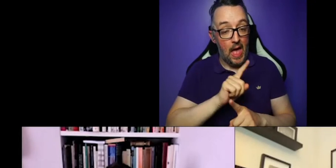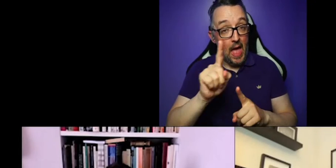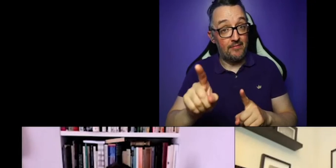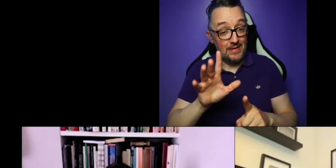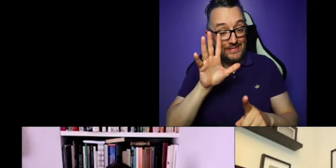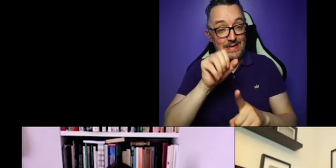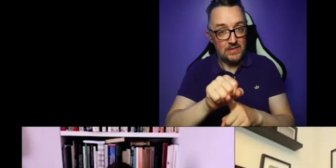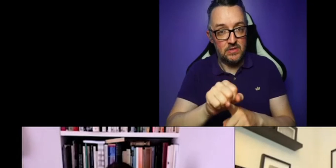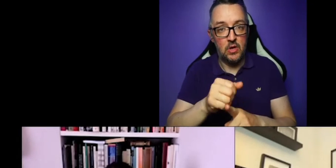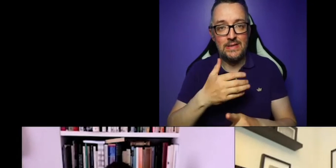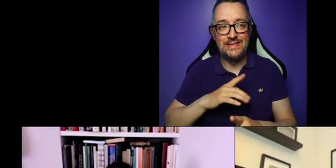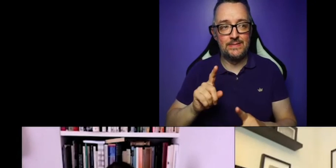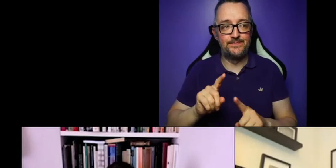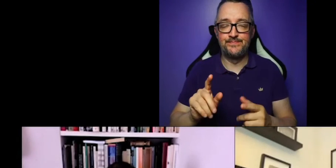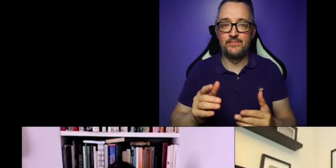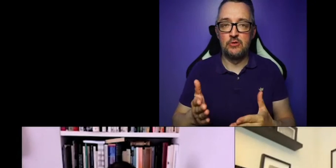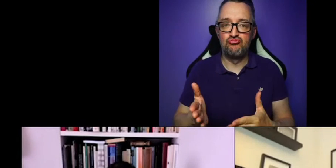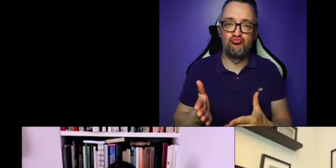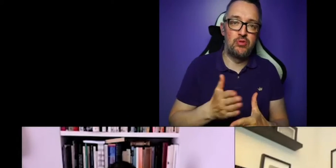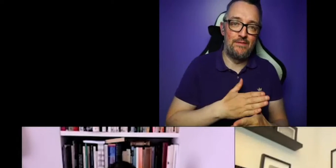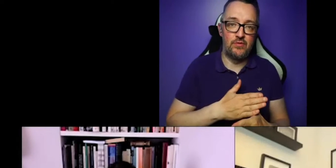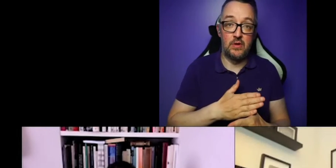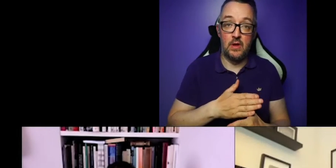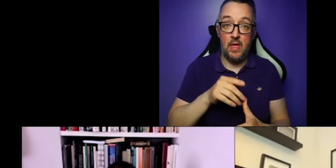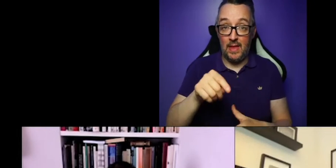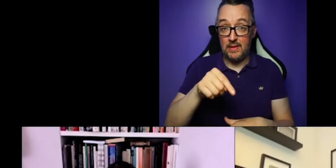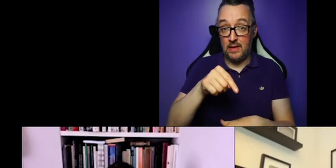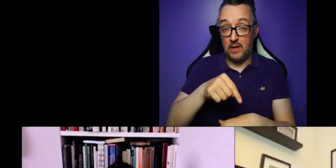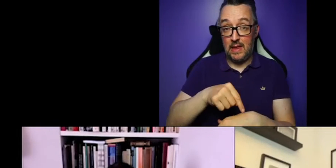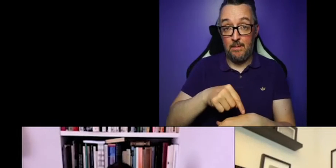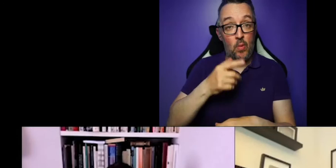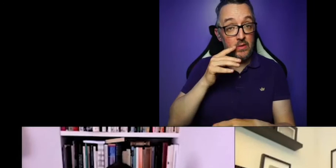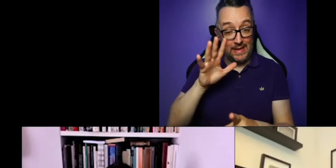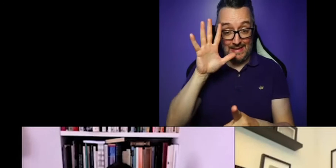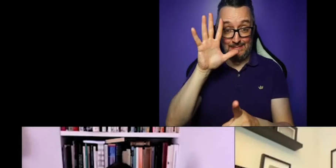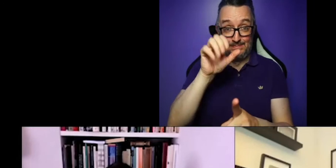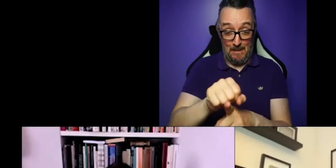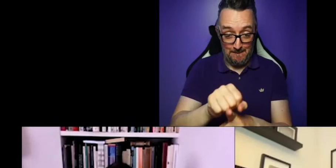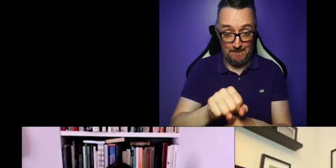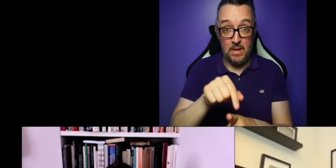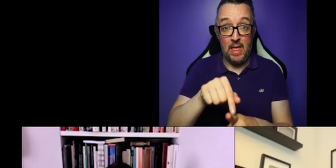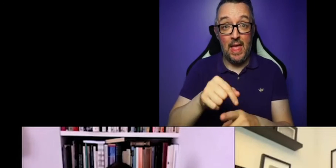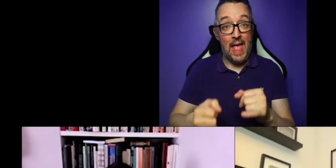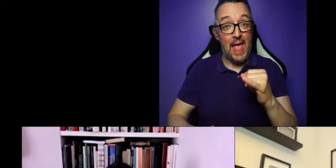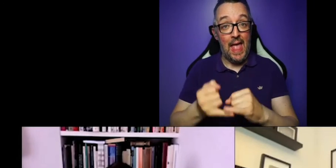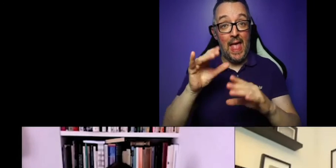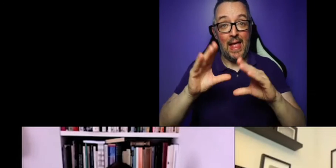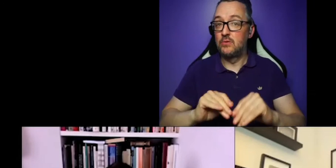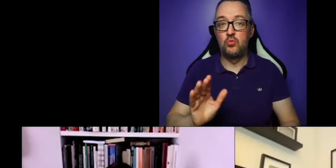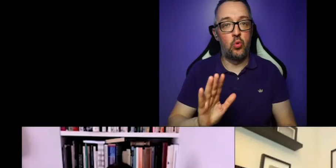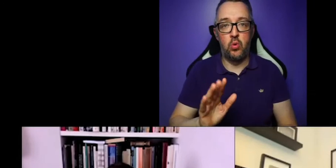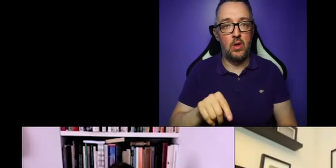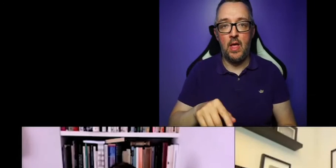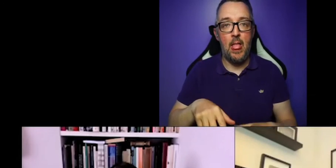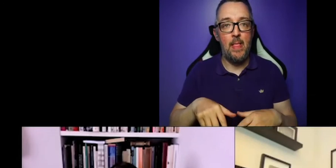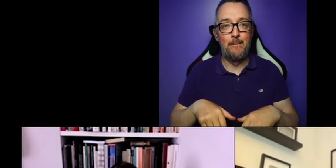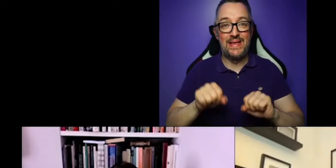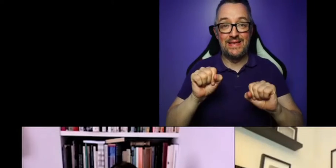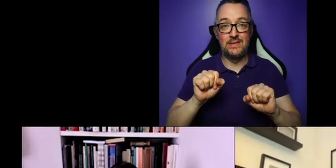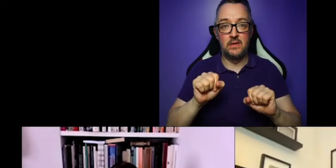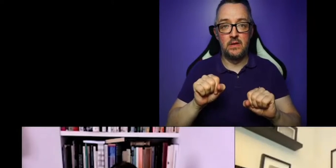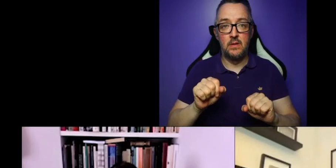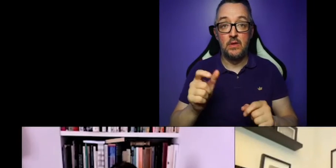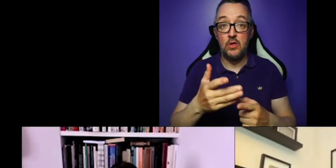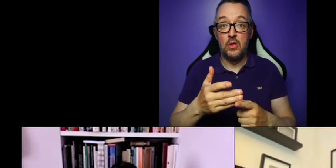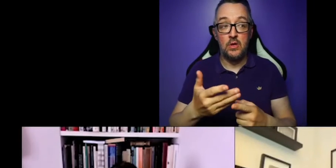yeah. that moment of recognition is not an end point, it's a beginning. And that there's no support